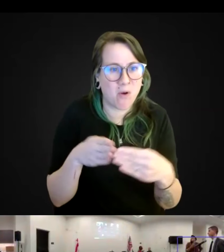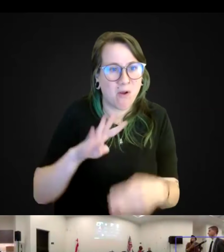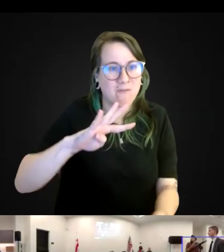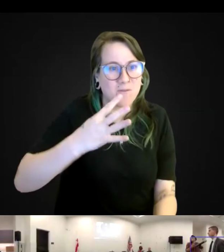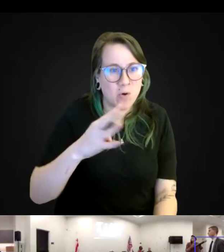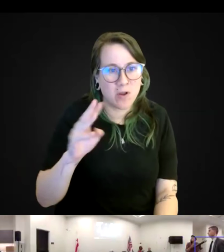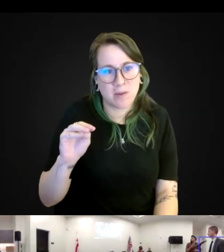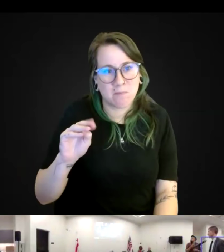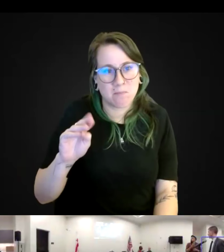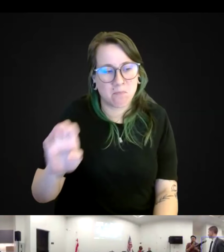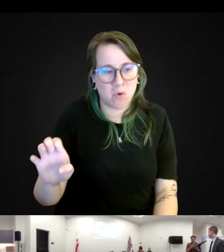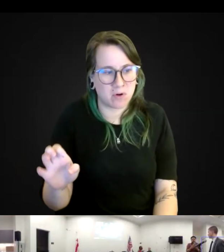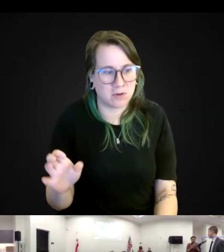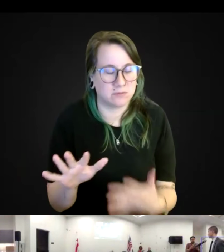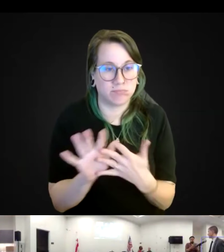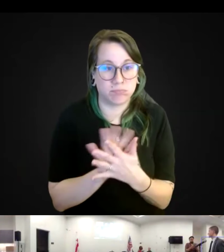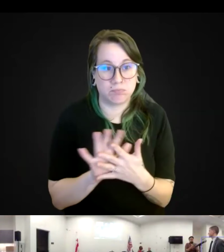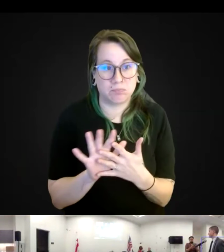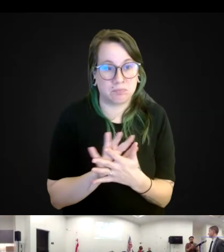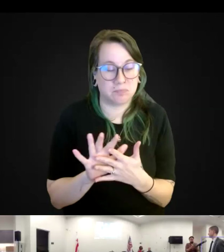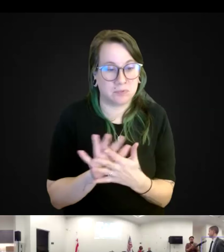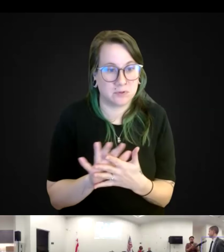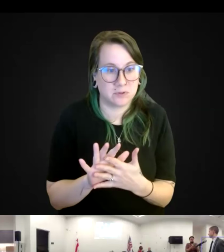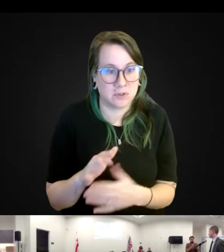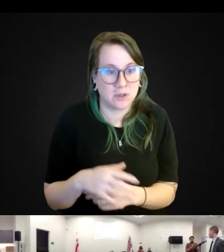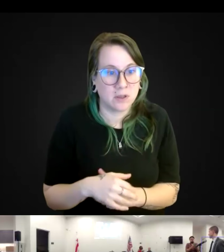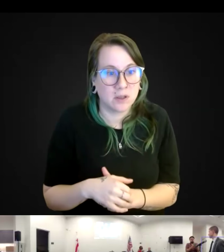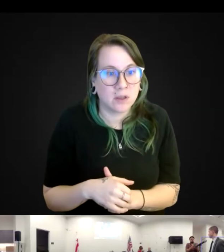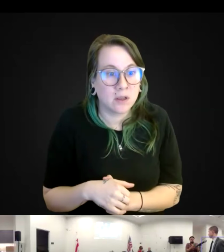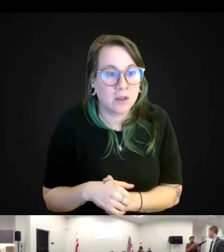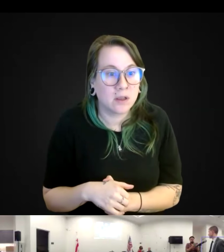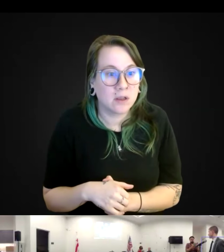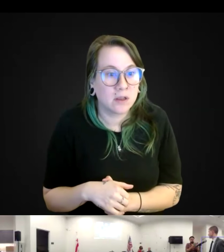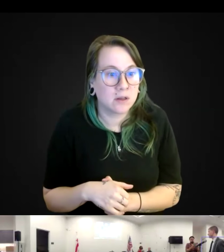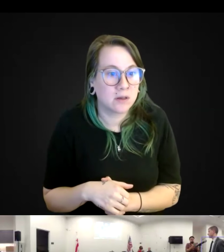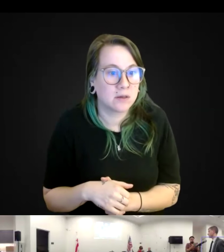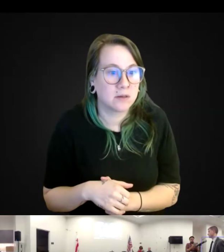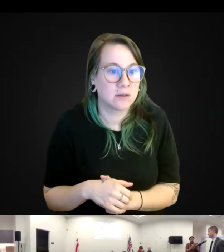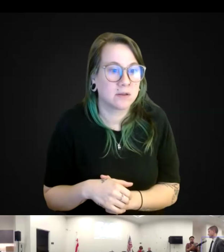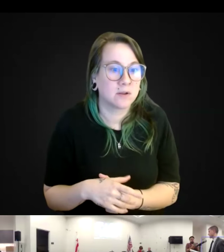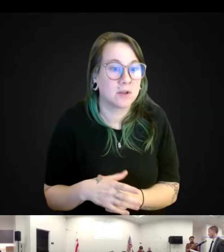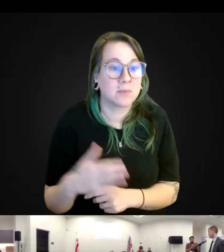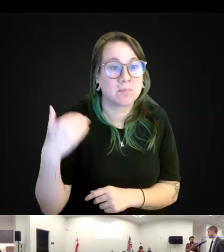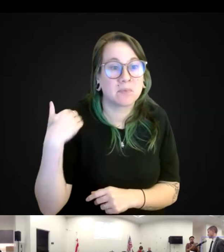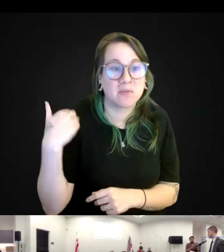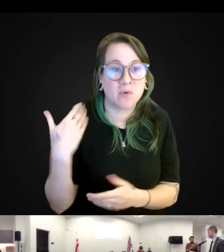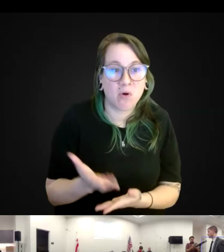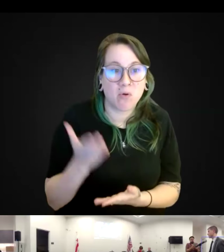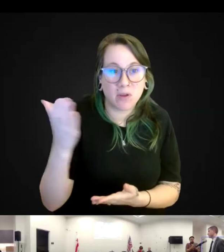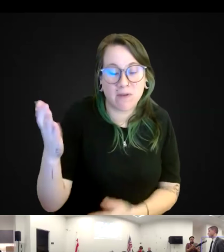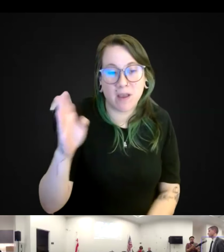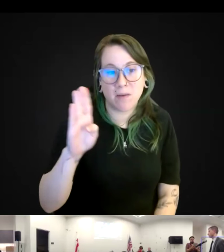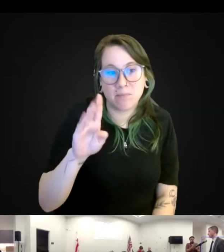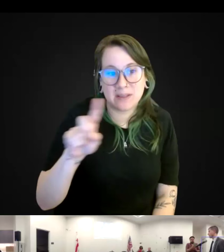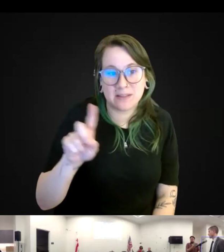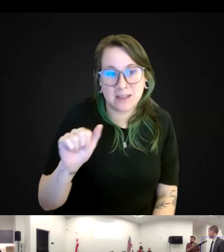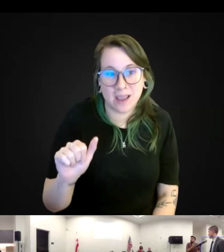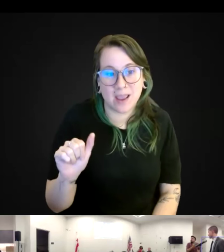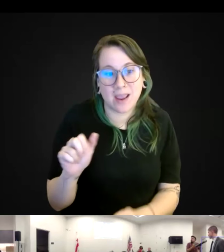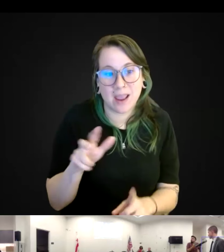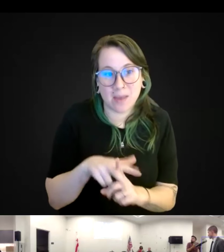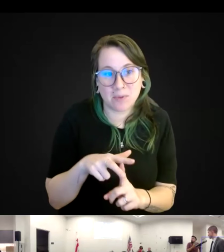Morse. You may recall we were here last month, your meeting in April. We filed a BZA application